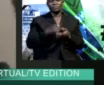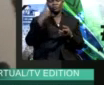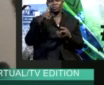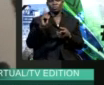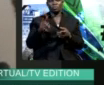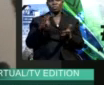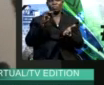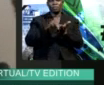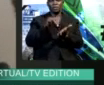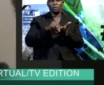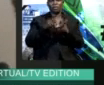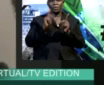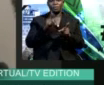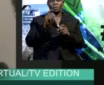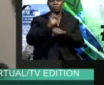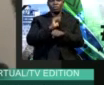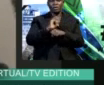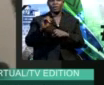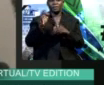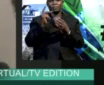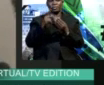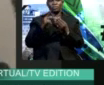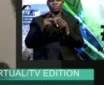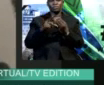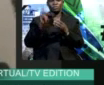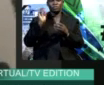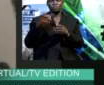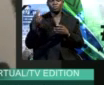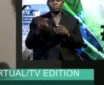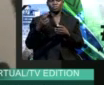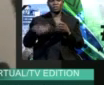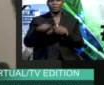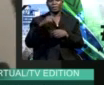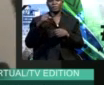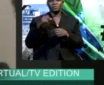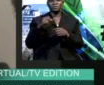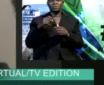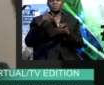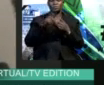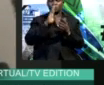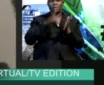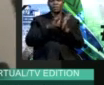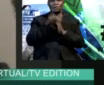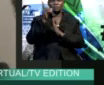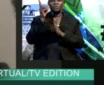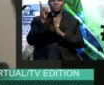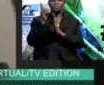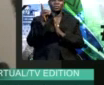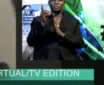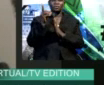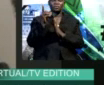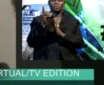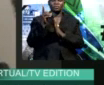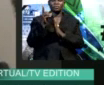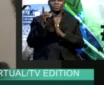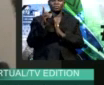for 1 million people in the working population, you need about 1 gigawatt into being a developed sort